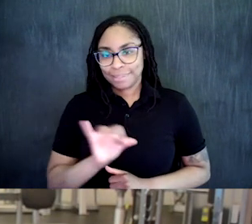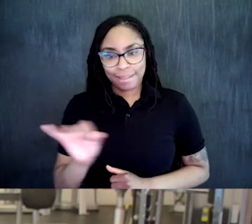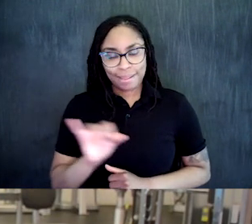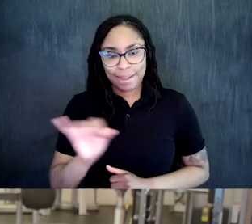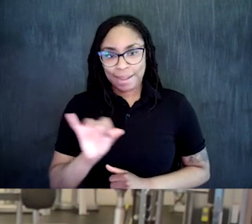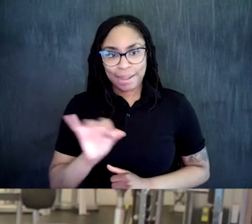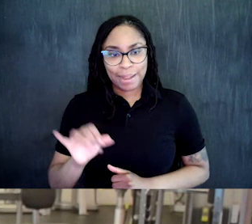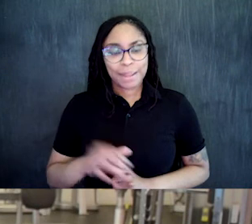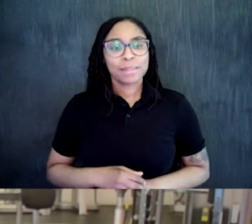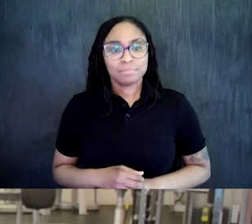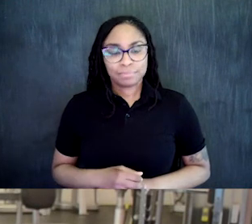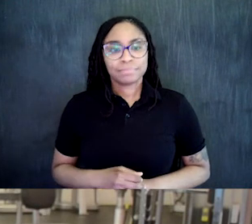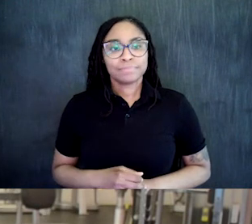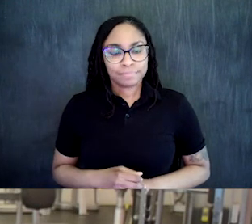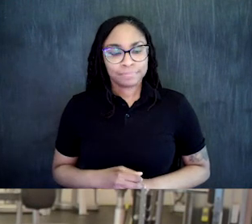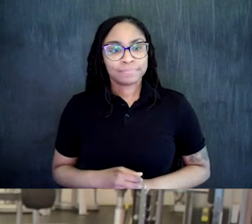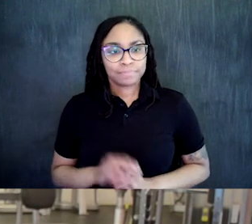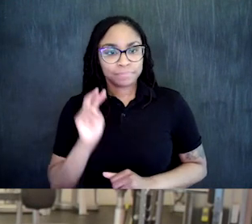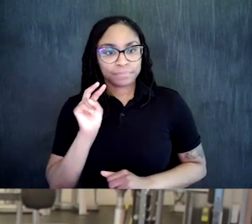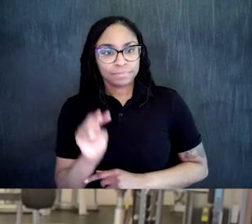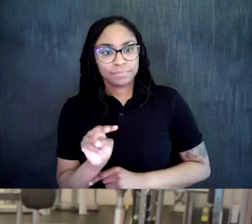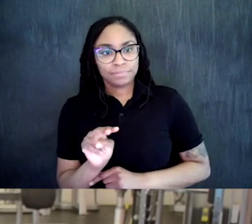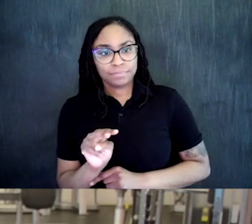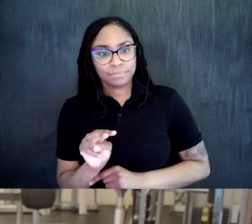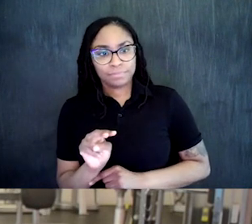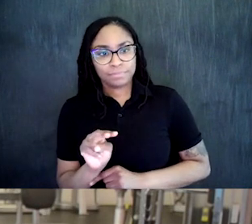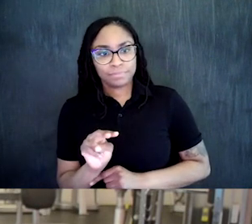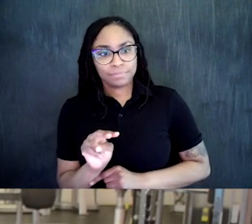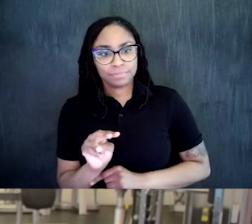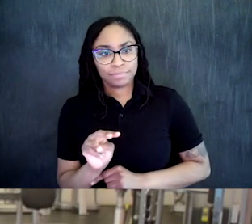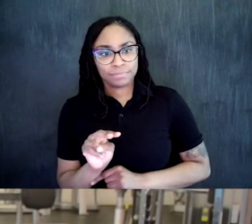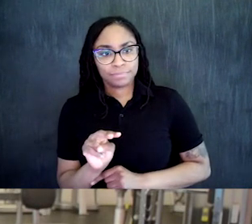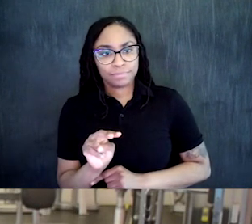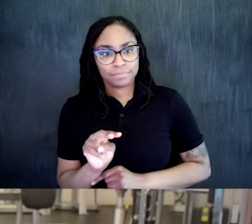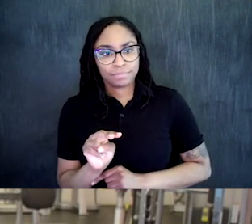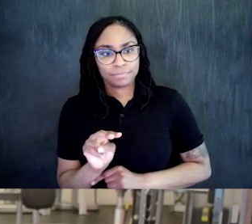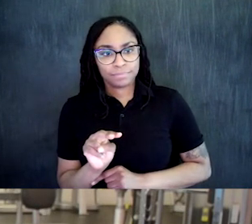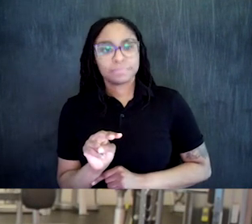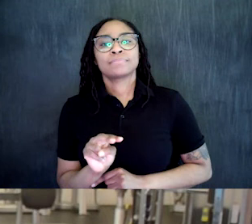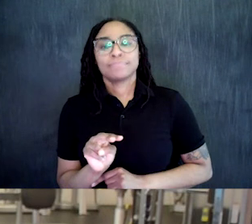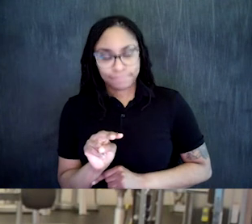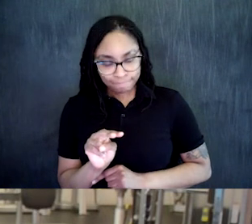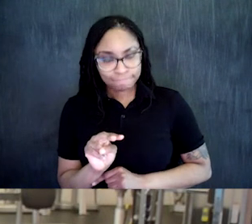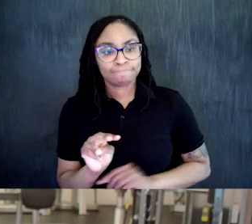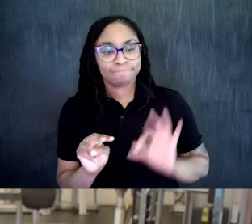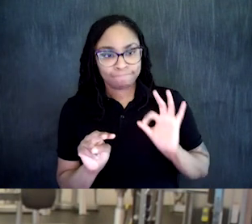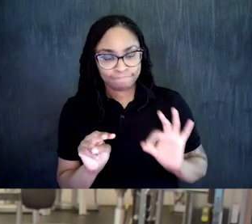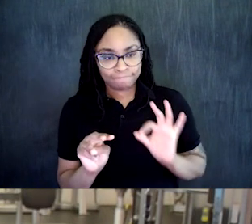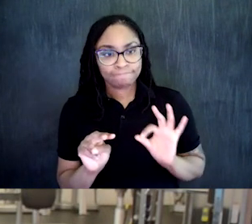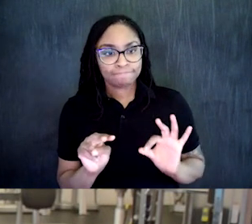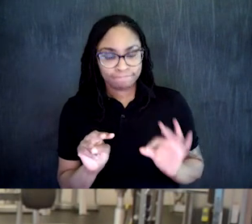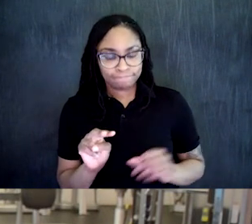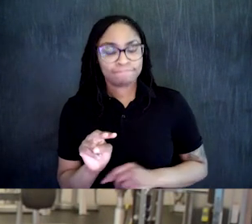earlier, you're gonna have one hand under, you can have another hand in front, and then we're gonna help lift up as high as possible. Okay, so as